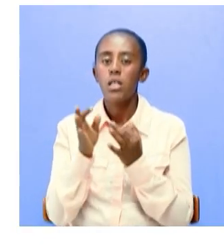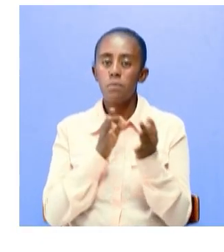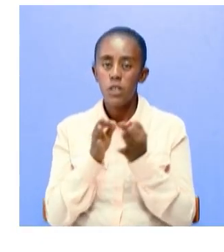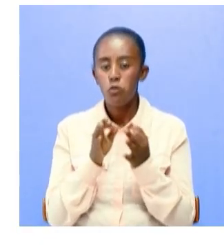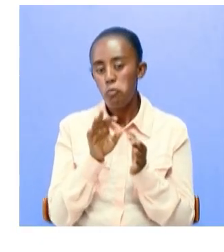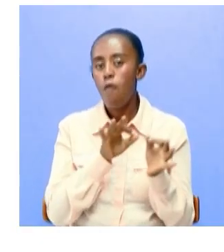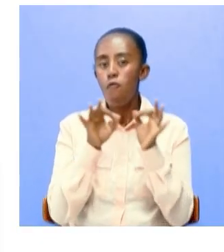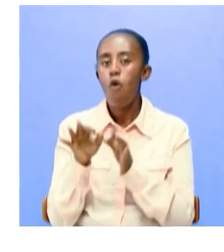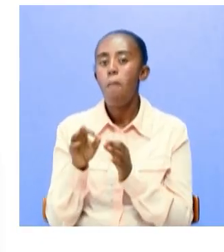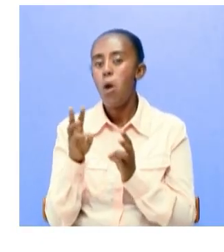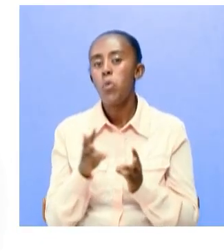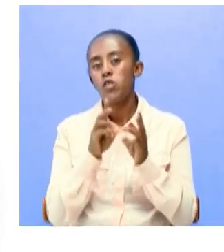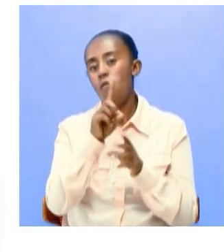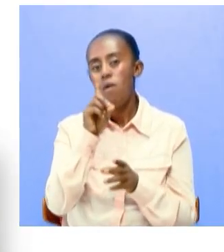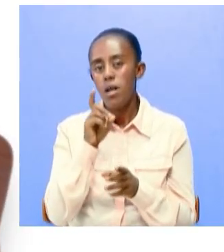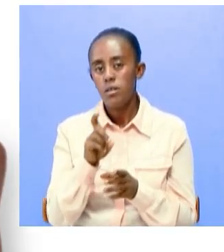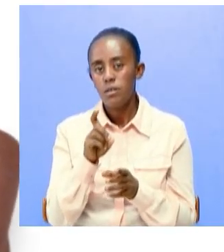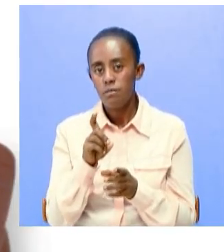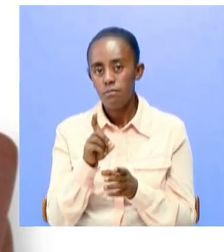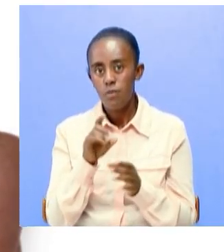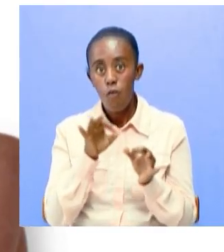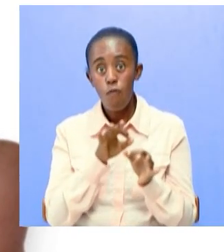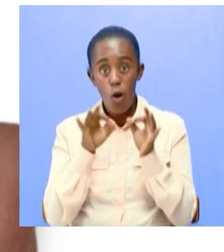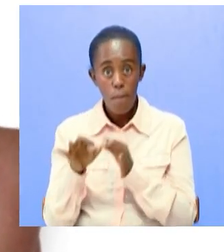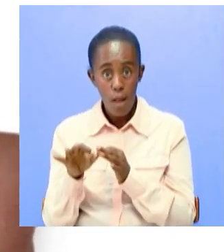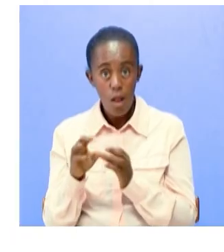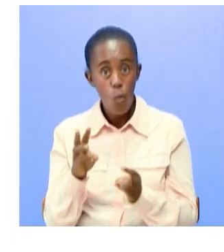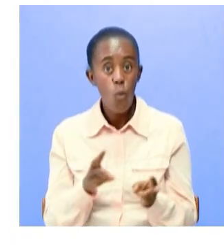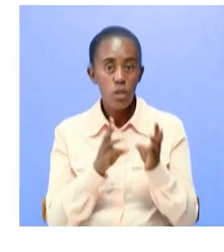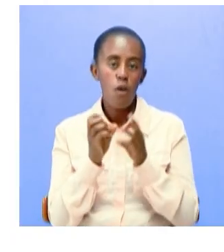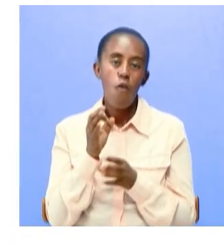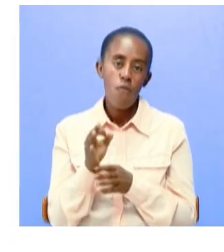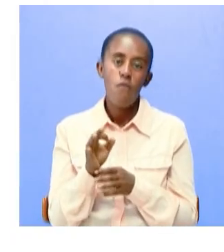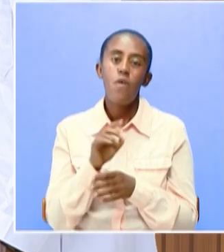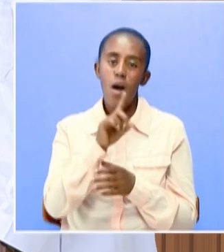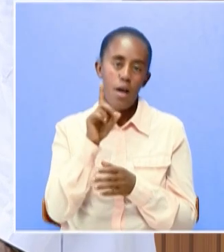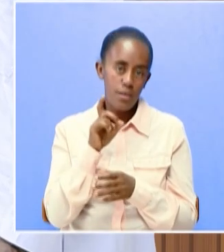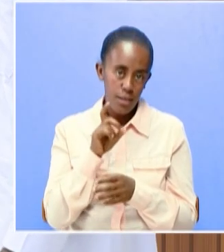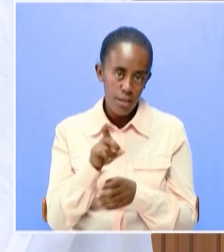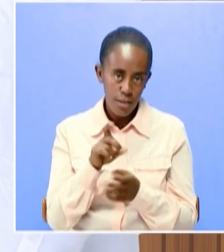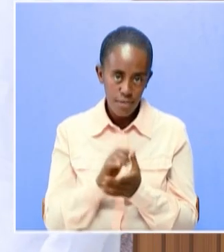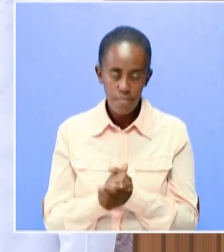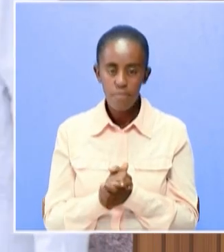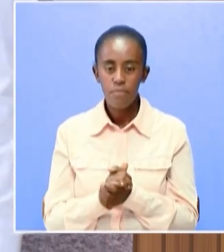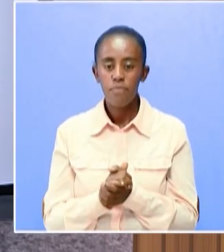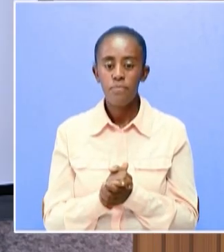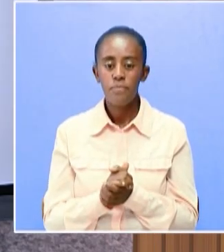formal ways of asking. Formal ways of